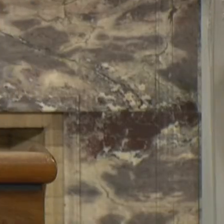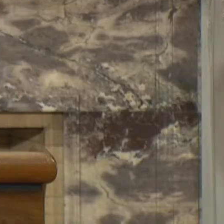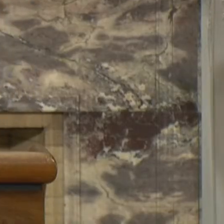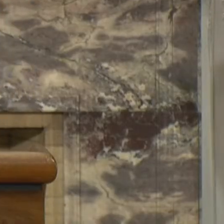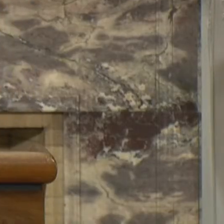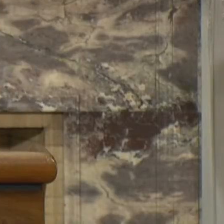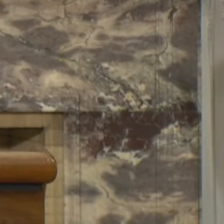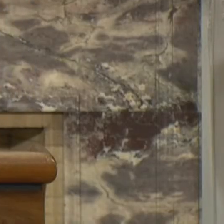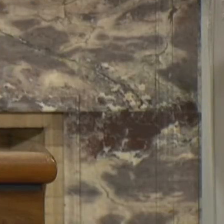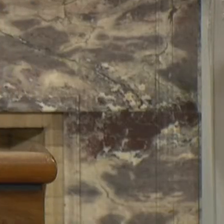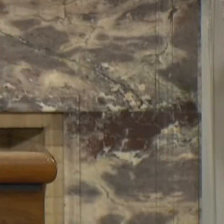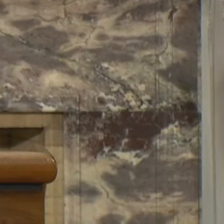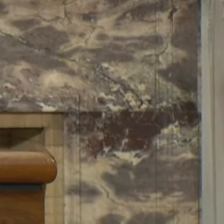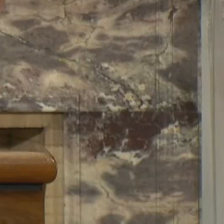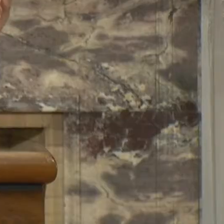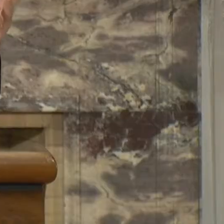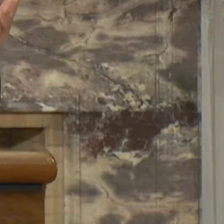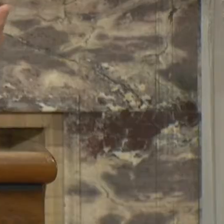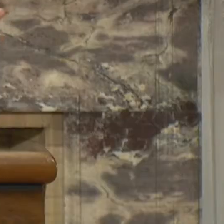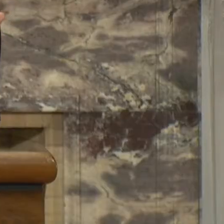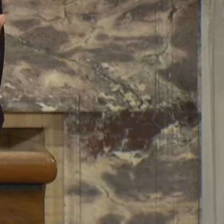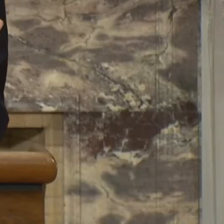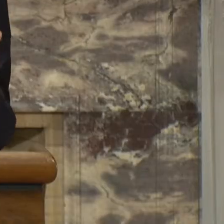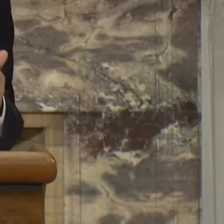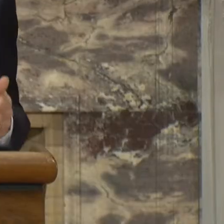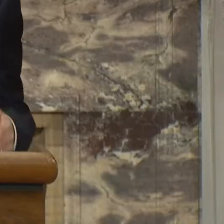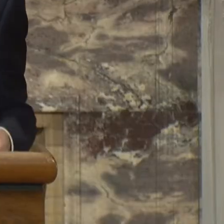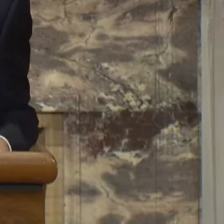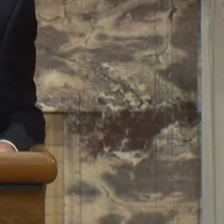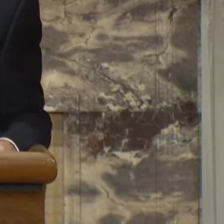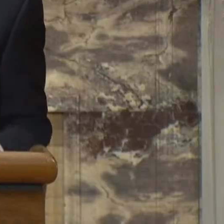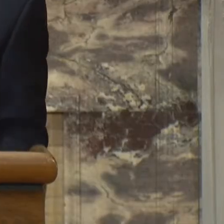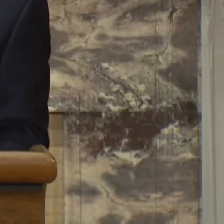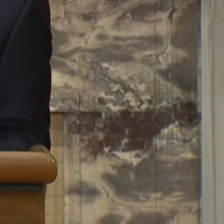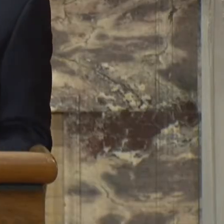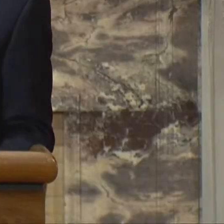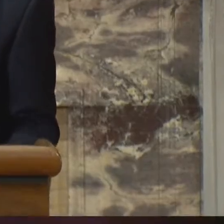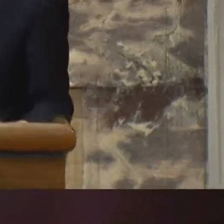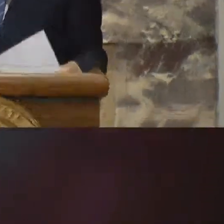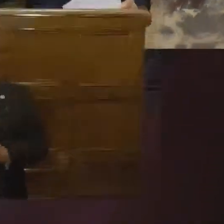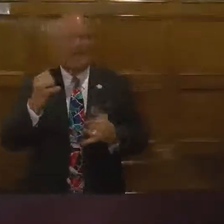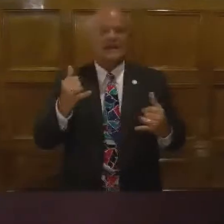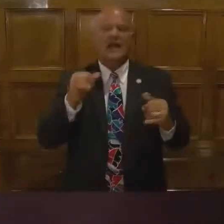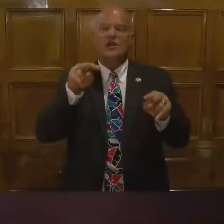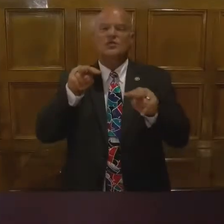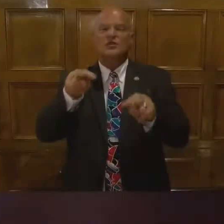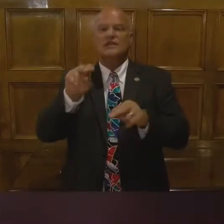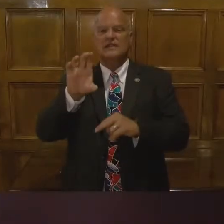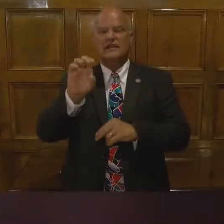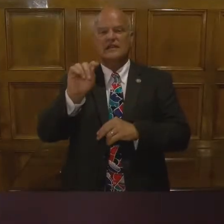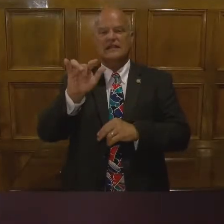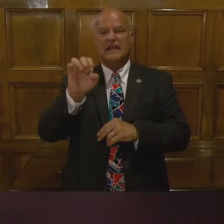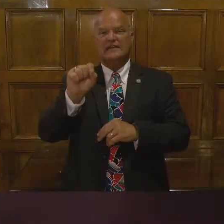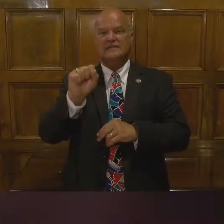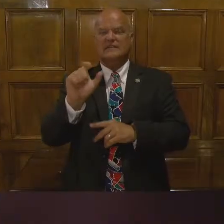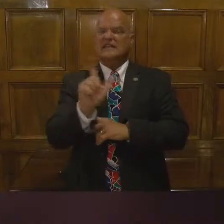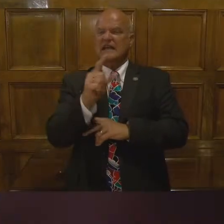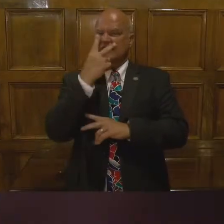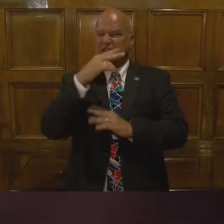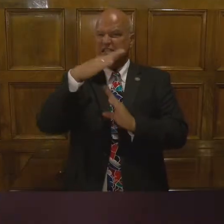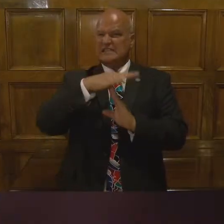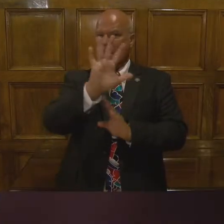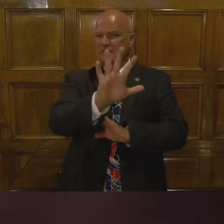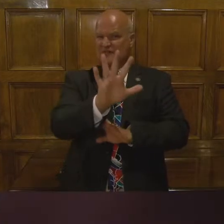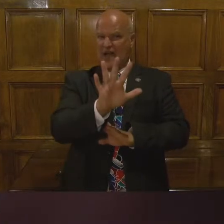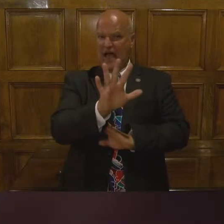see the variation in our counties and their success rate. And so with that, let's look at our counties. And on the left, you see the top